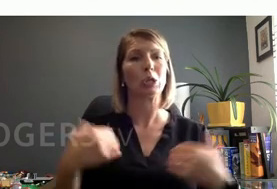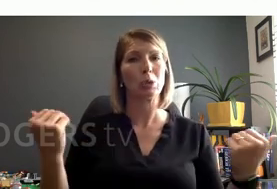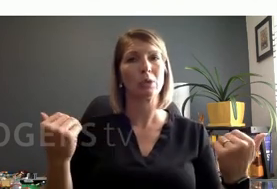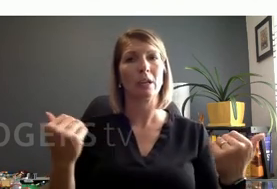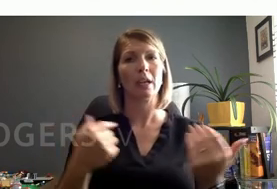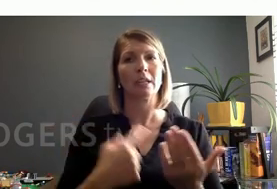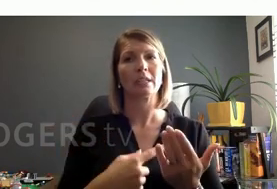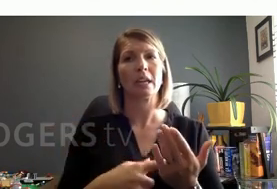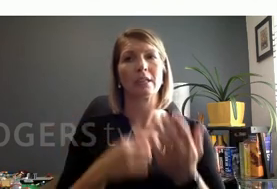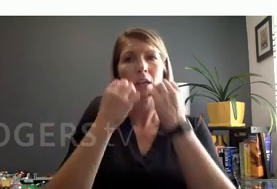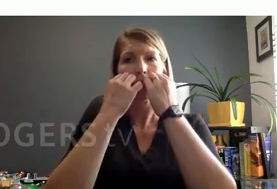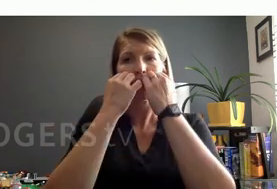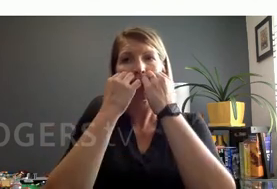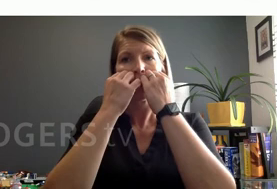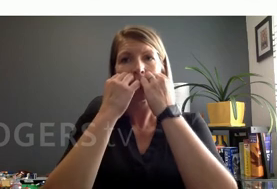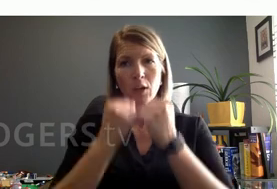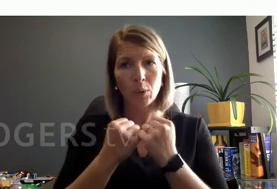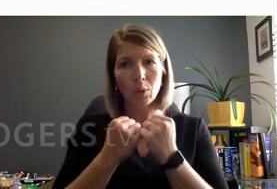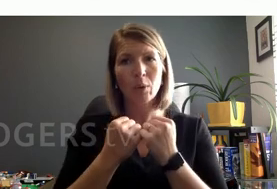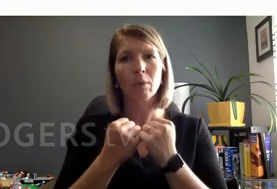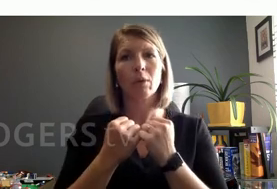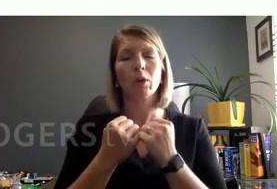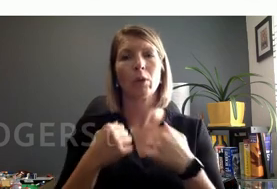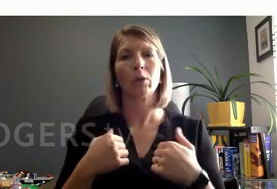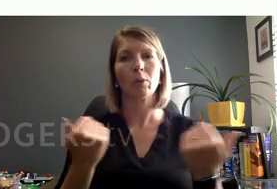have in this process, particularly for our province.